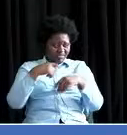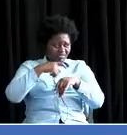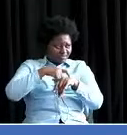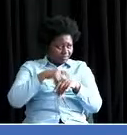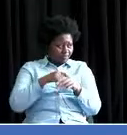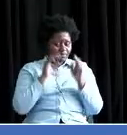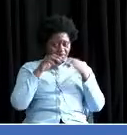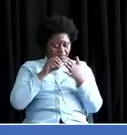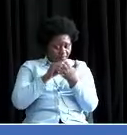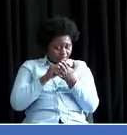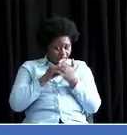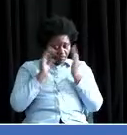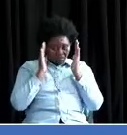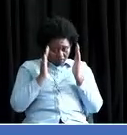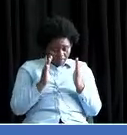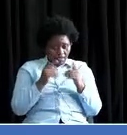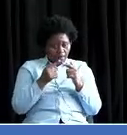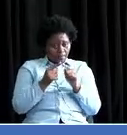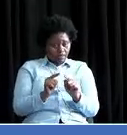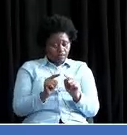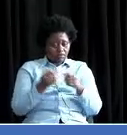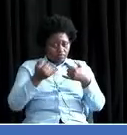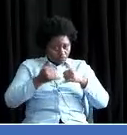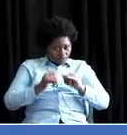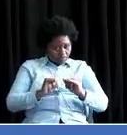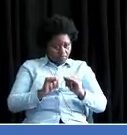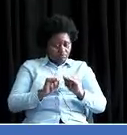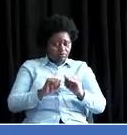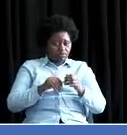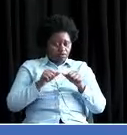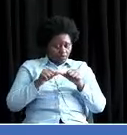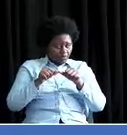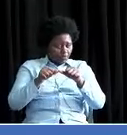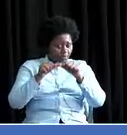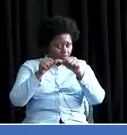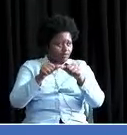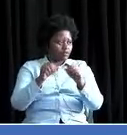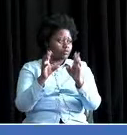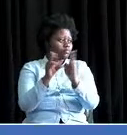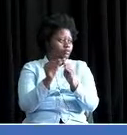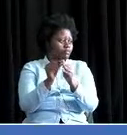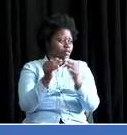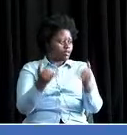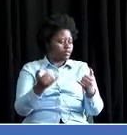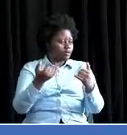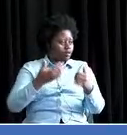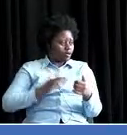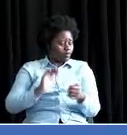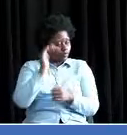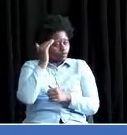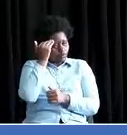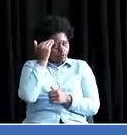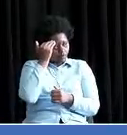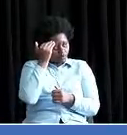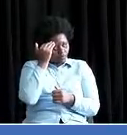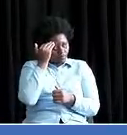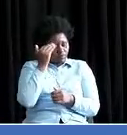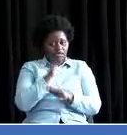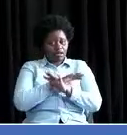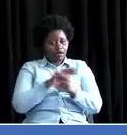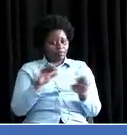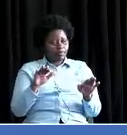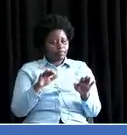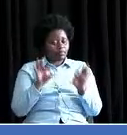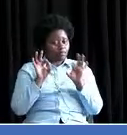your attention, but in spite of that, you still insist on proceeding with this meeting. Now, I want you to know that this is